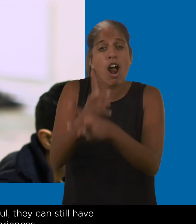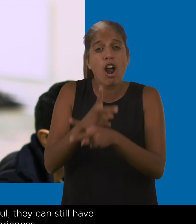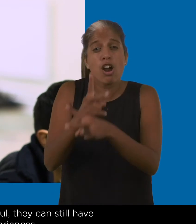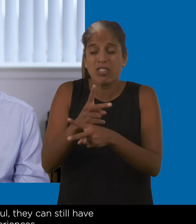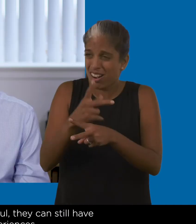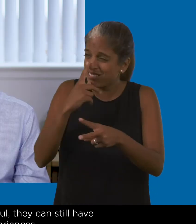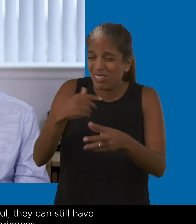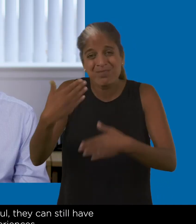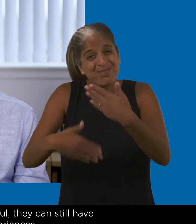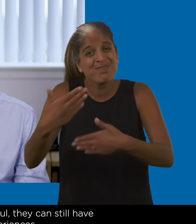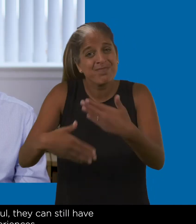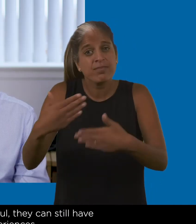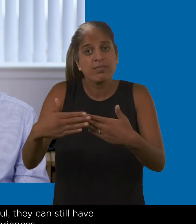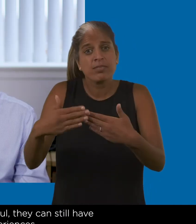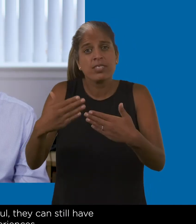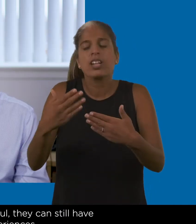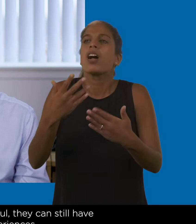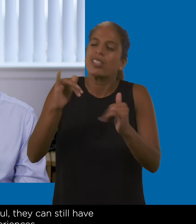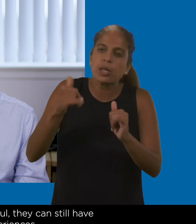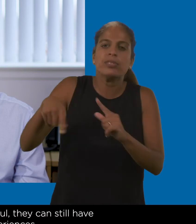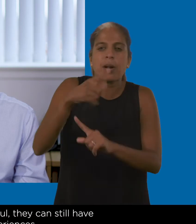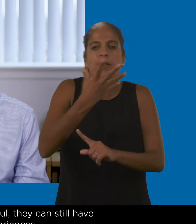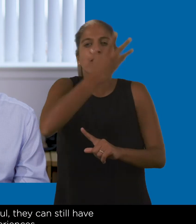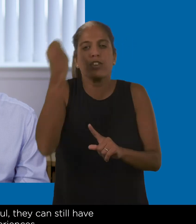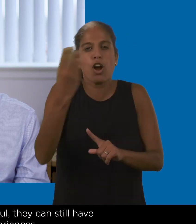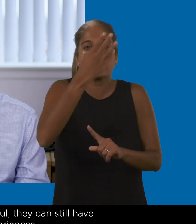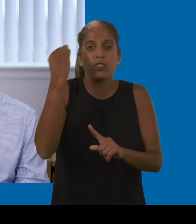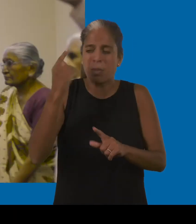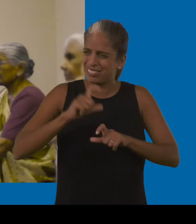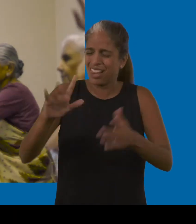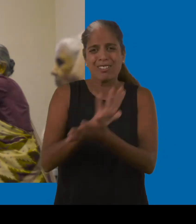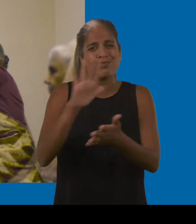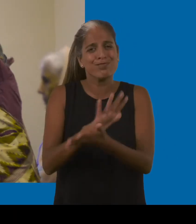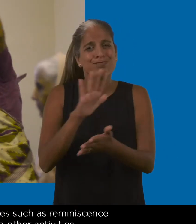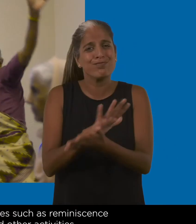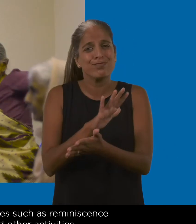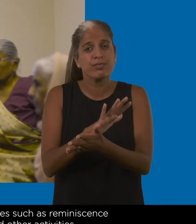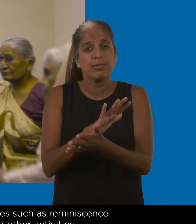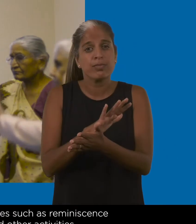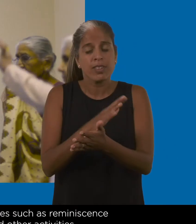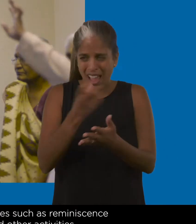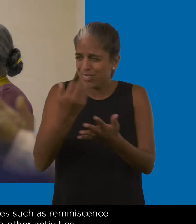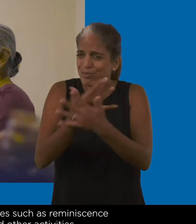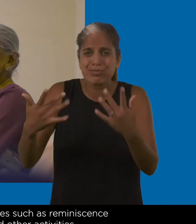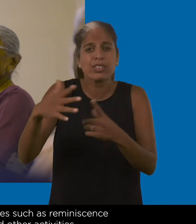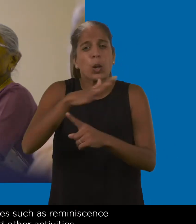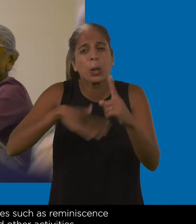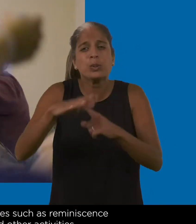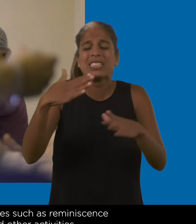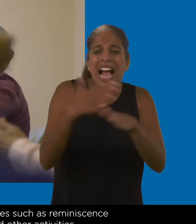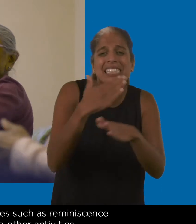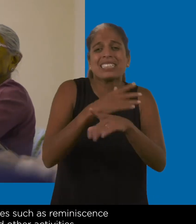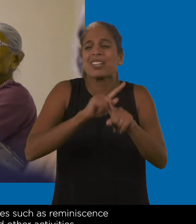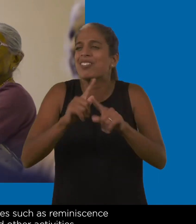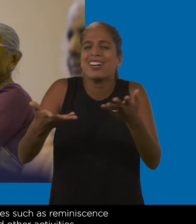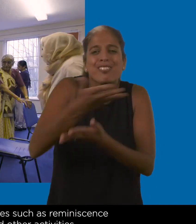Although people may be forgetful, they can still have very enjoyable experiences. There are lots of community activities,